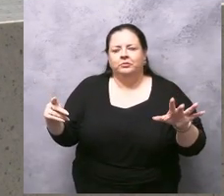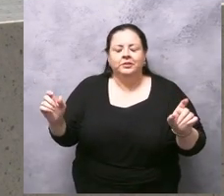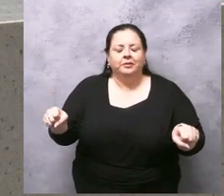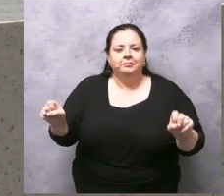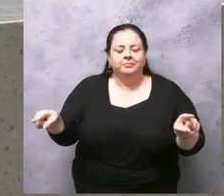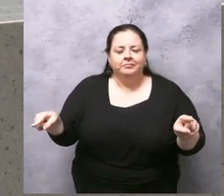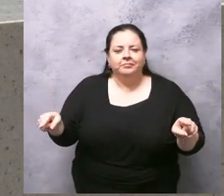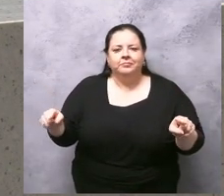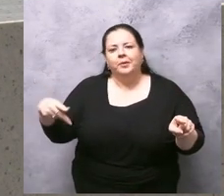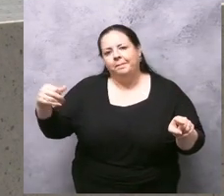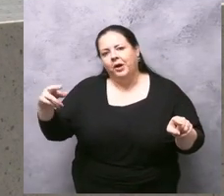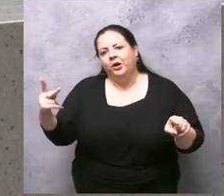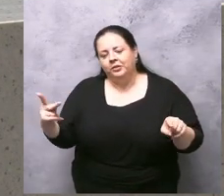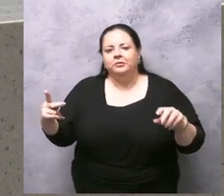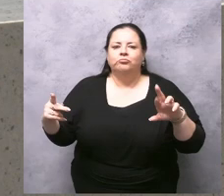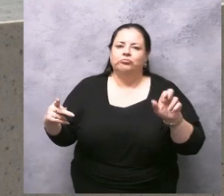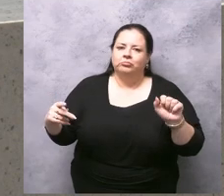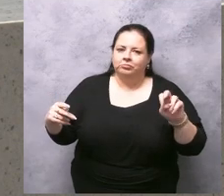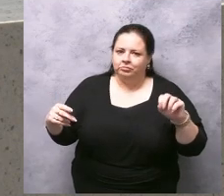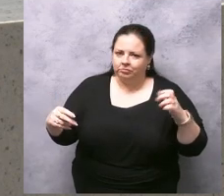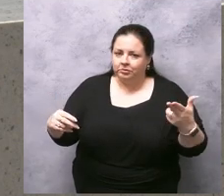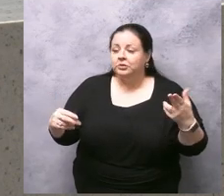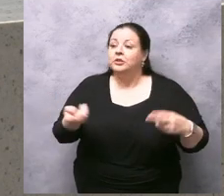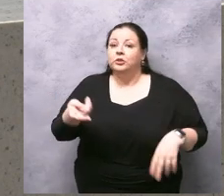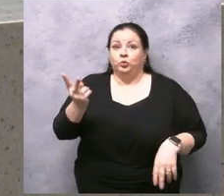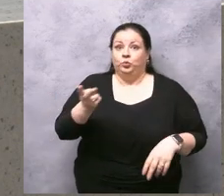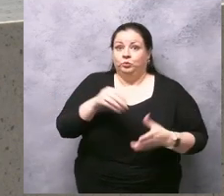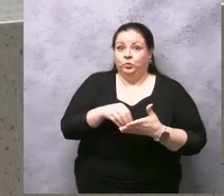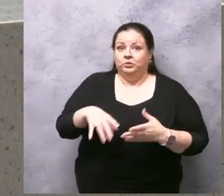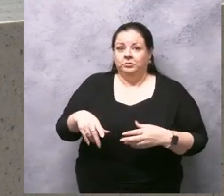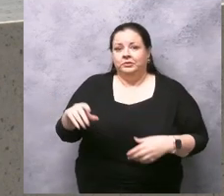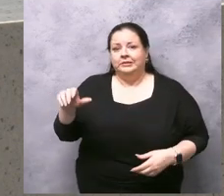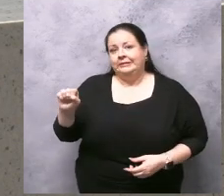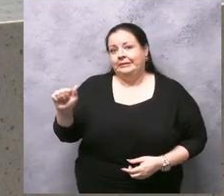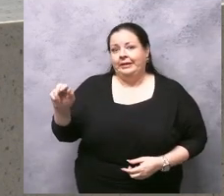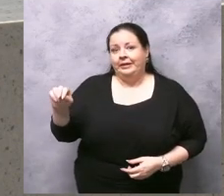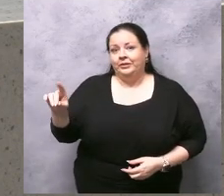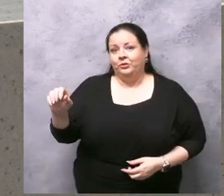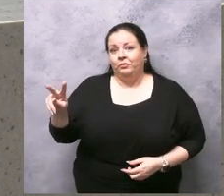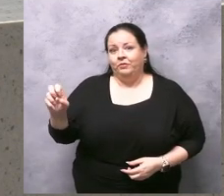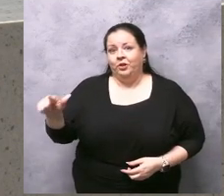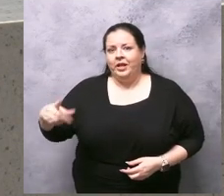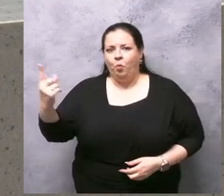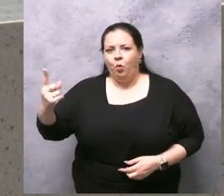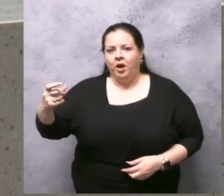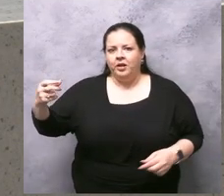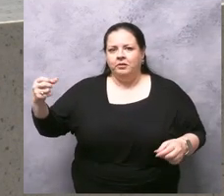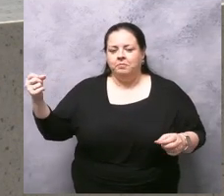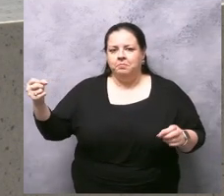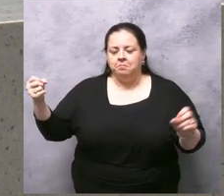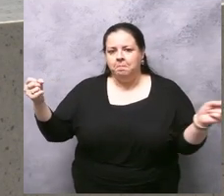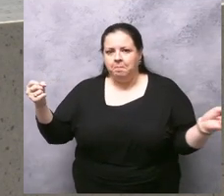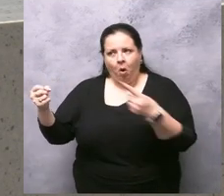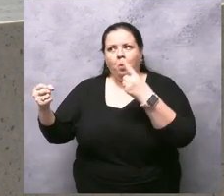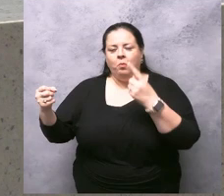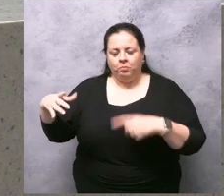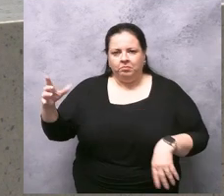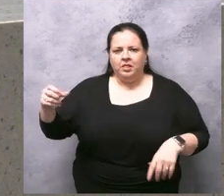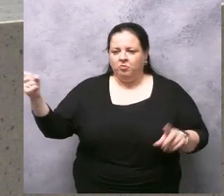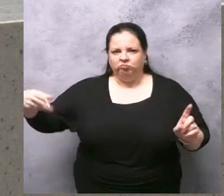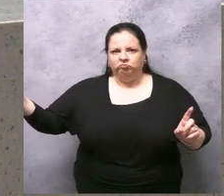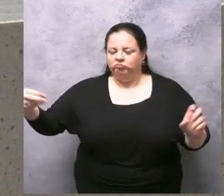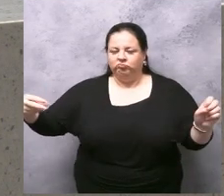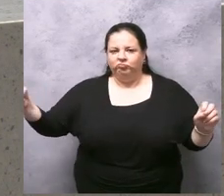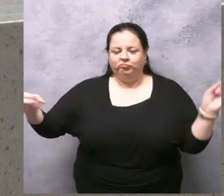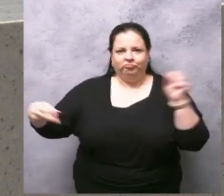Cy Ranch High School, and two kids I know, David Sandoval pitched. He had a one hitter going into the seventh inning, which is the last inning,